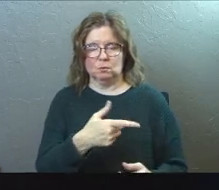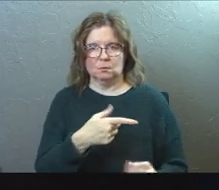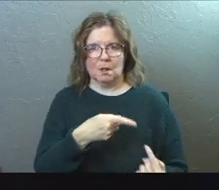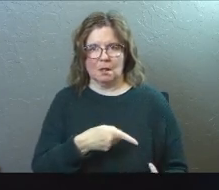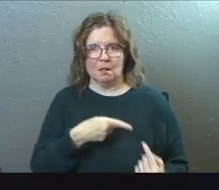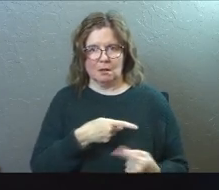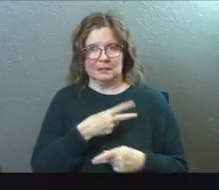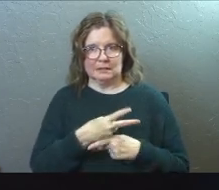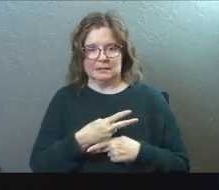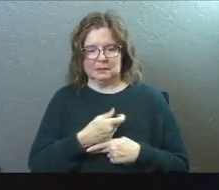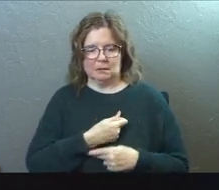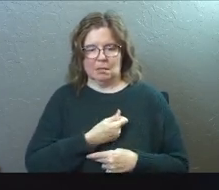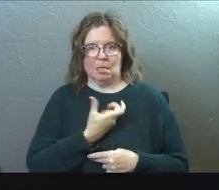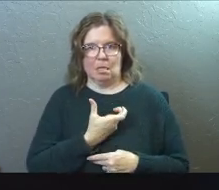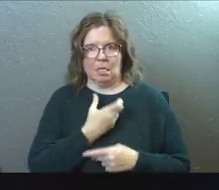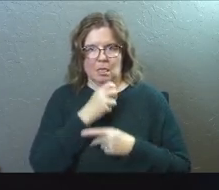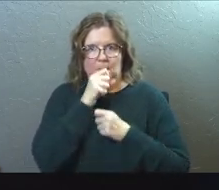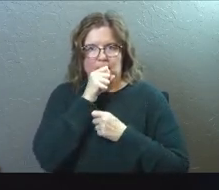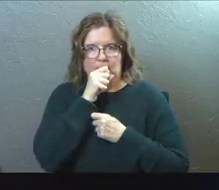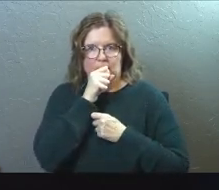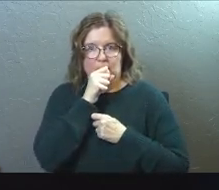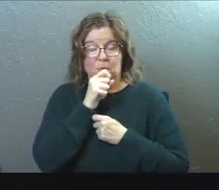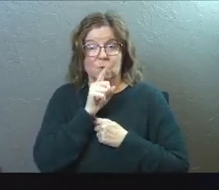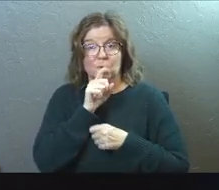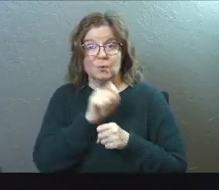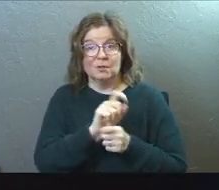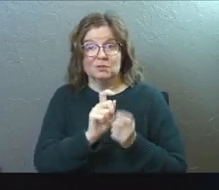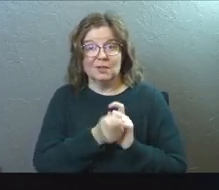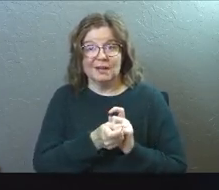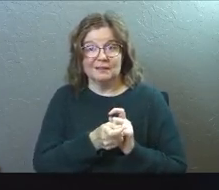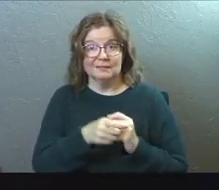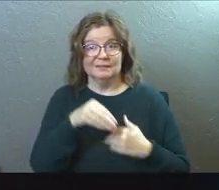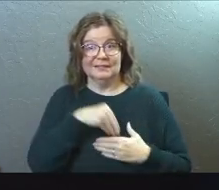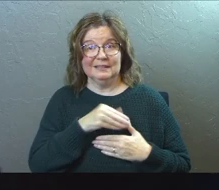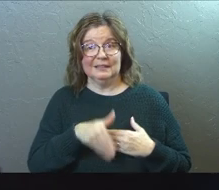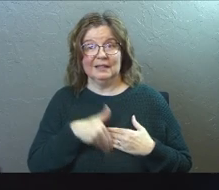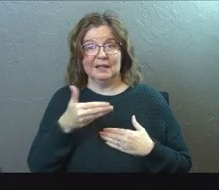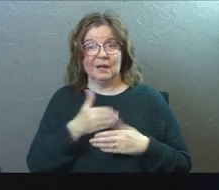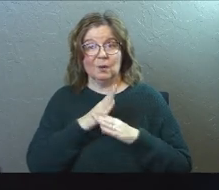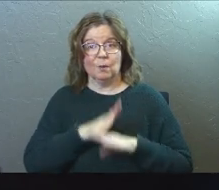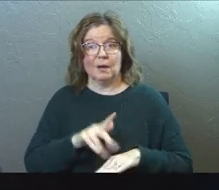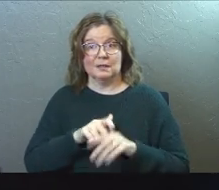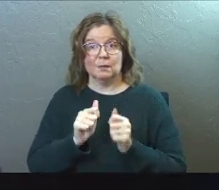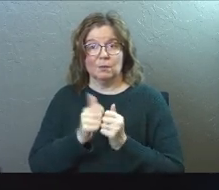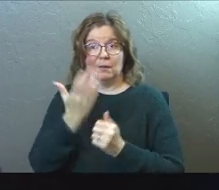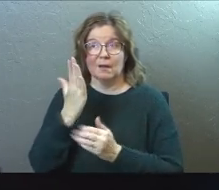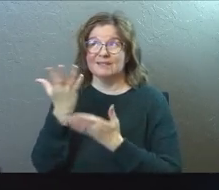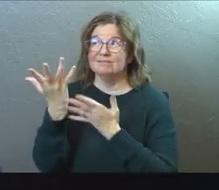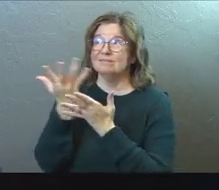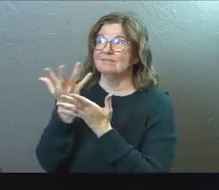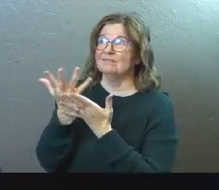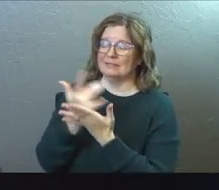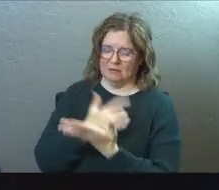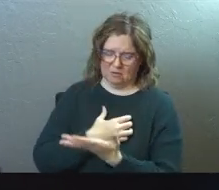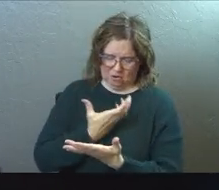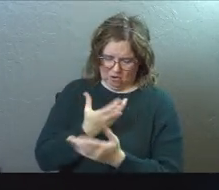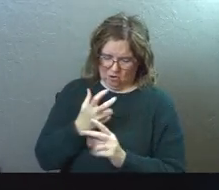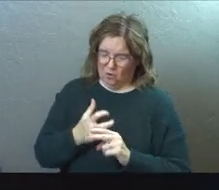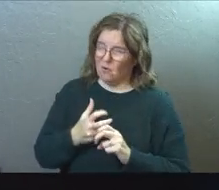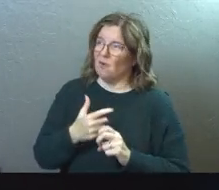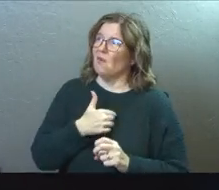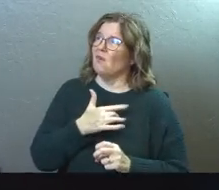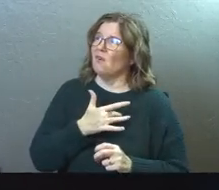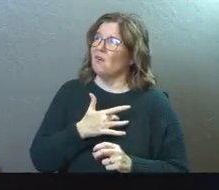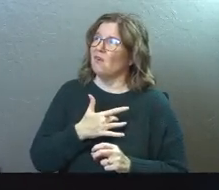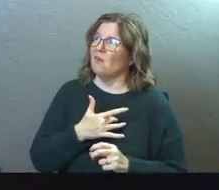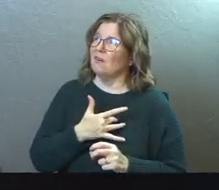to keep those words from coming out, the real change is in your next quiet time with the Lord, you begin to ask him to give you